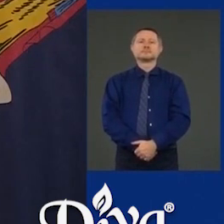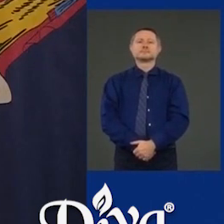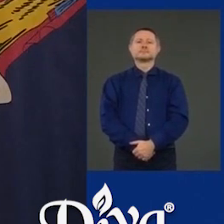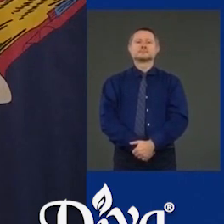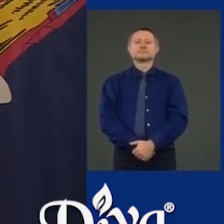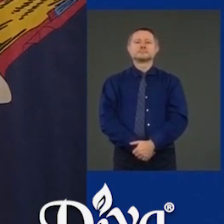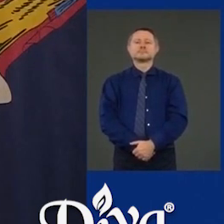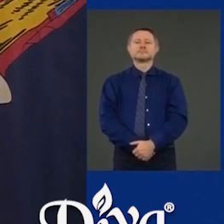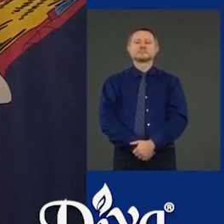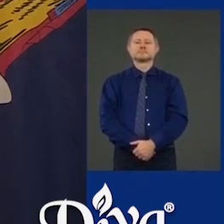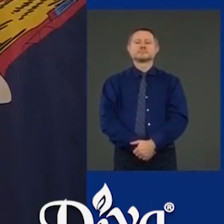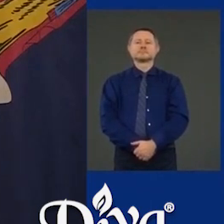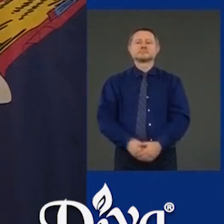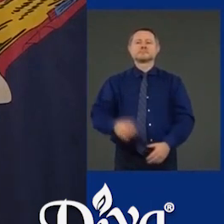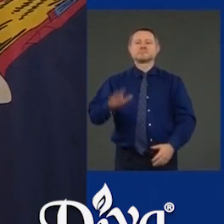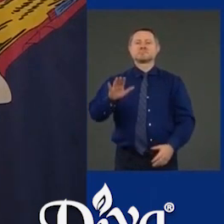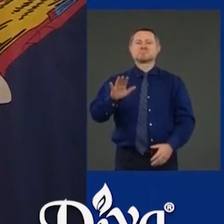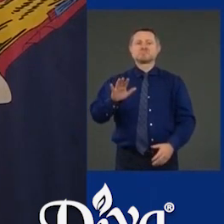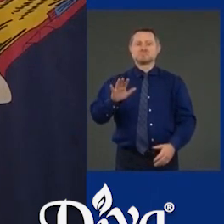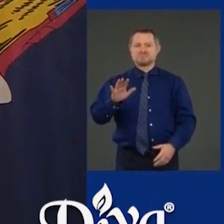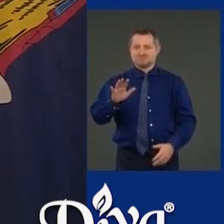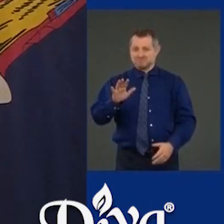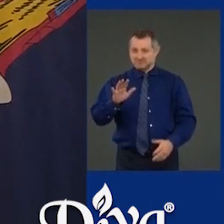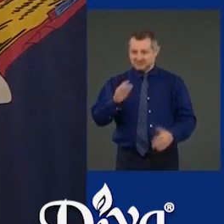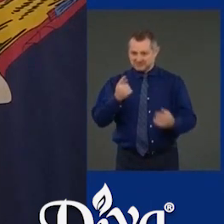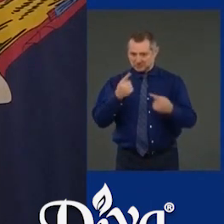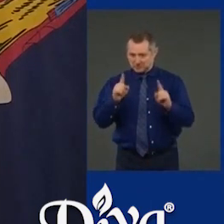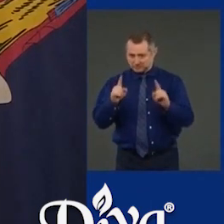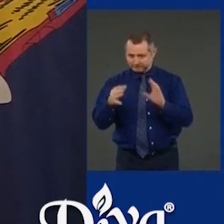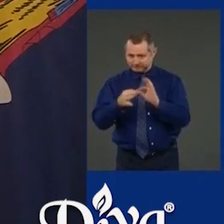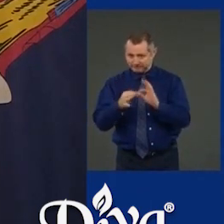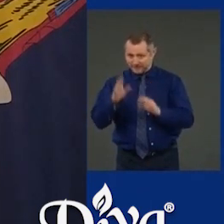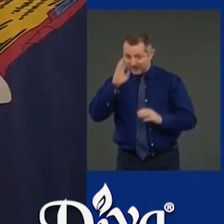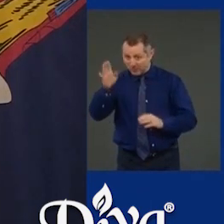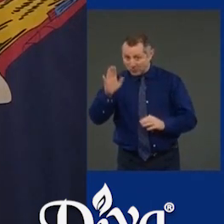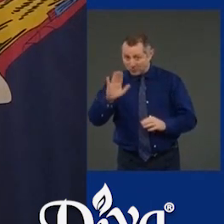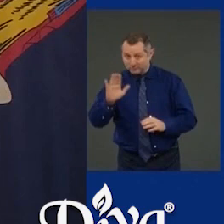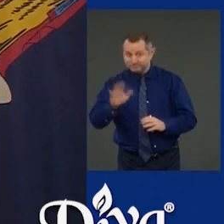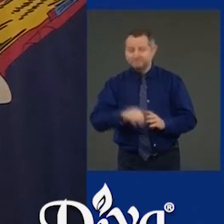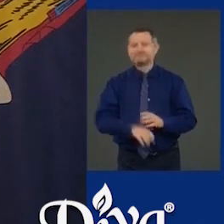Let me give you some details. Oh, here he is. On a jet airplane,